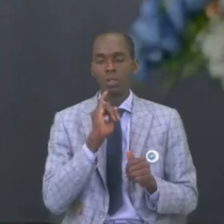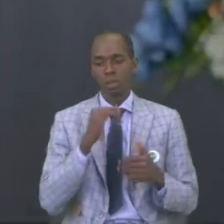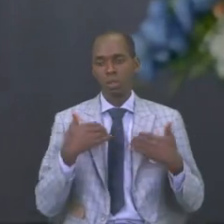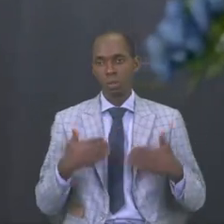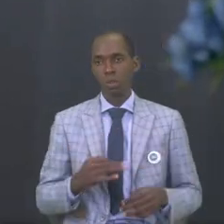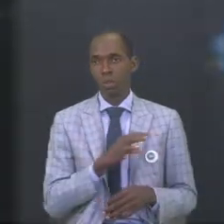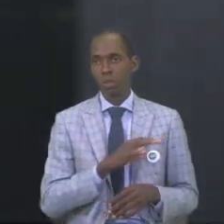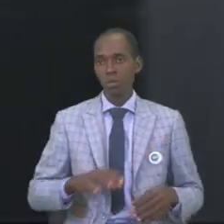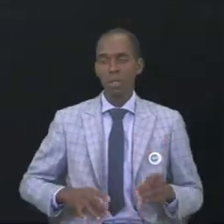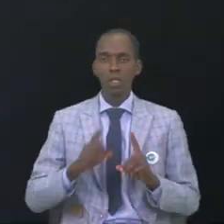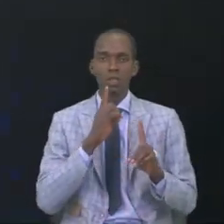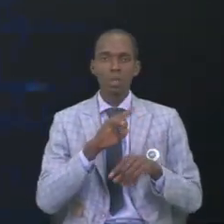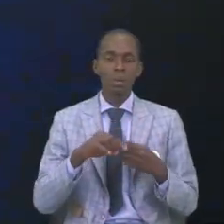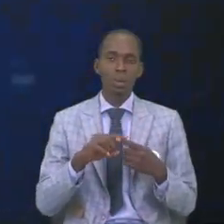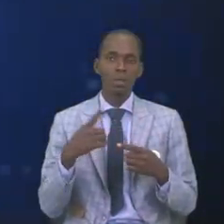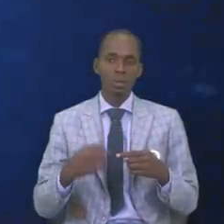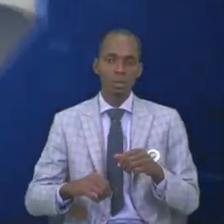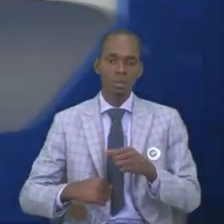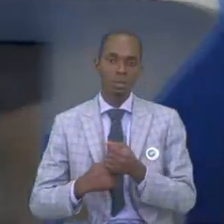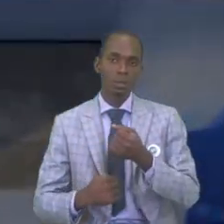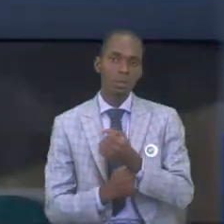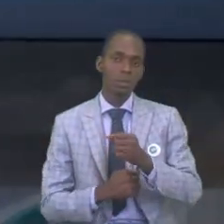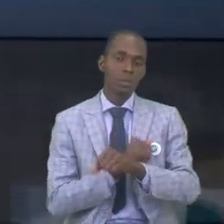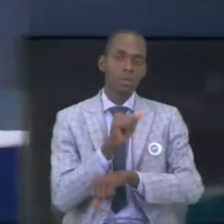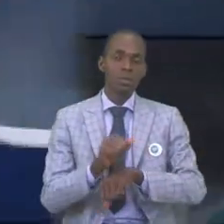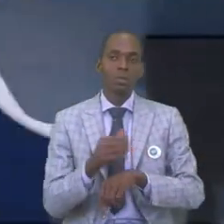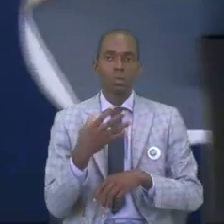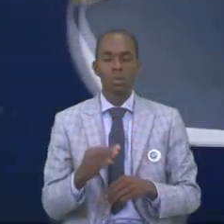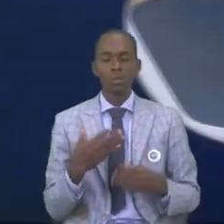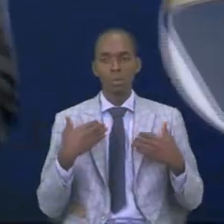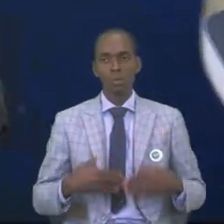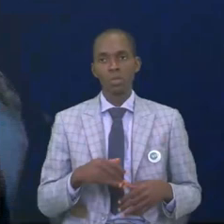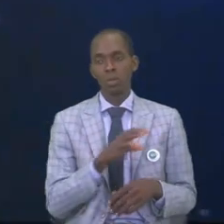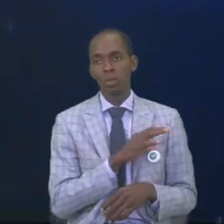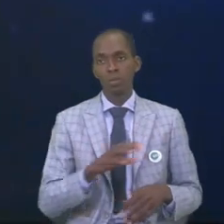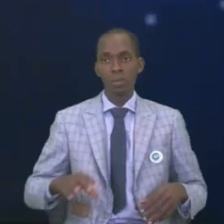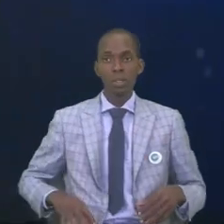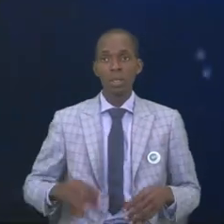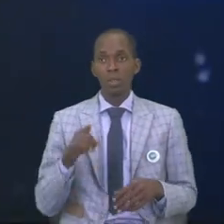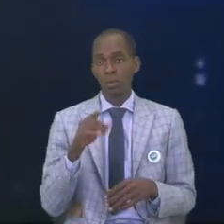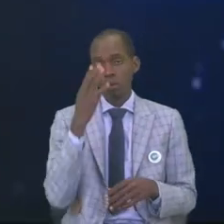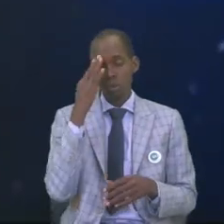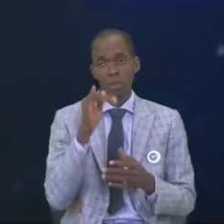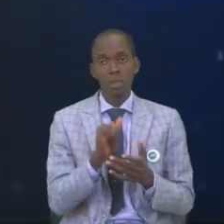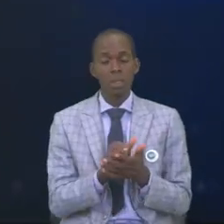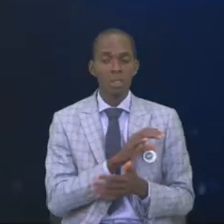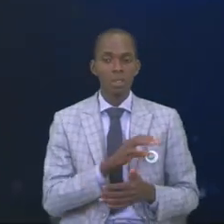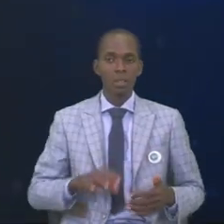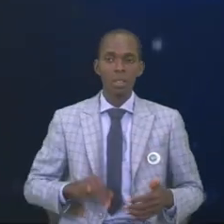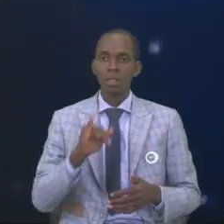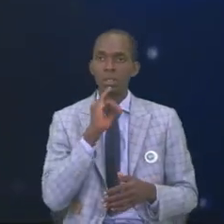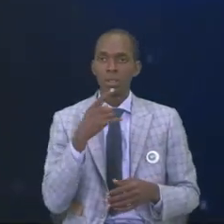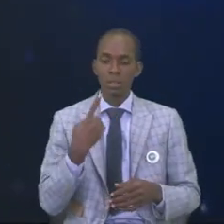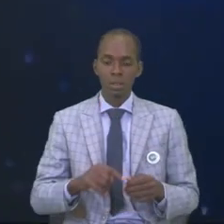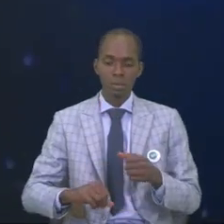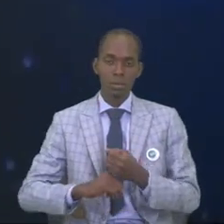as we come and understand that Christ is the cornerstone and Christ is the foundation, you want to